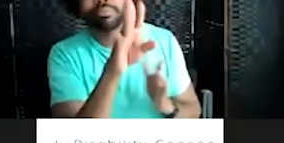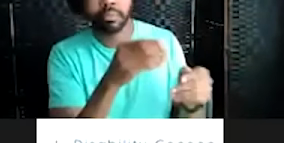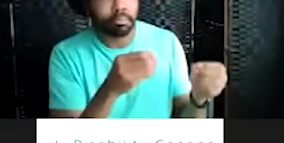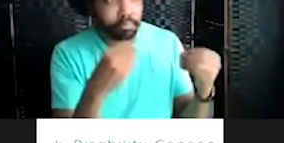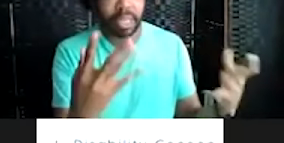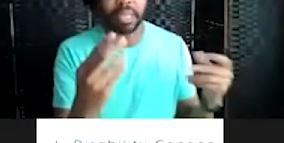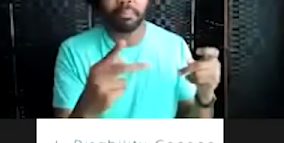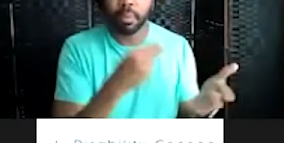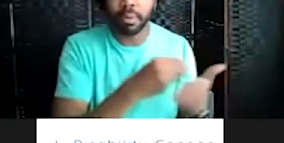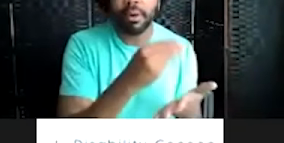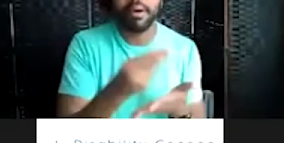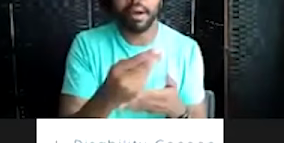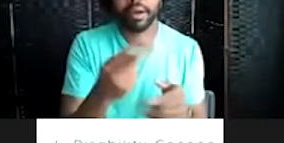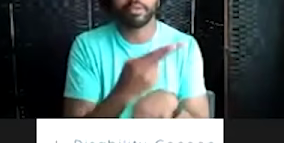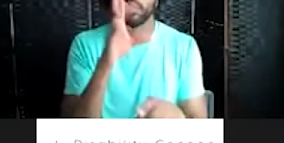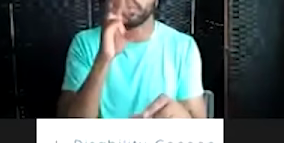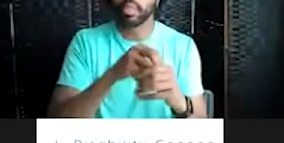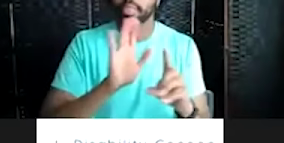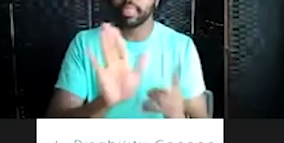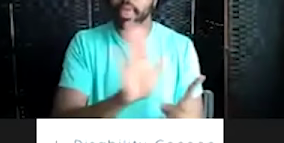Mm-hmm.